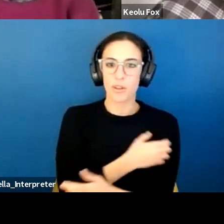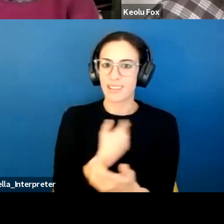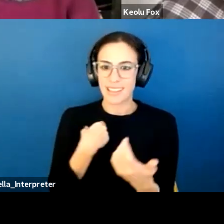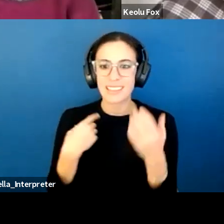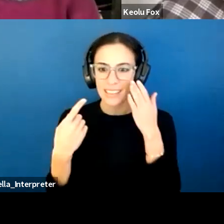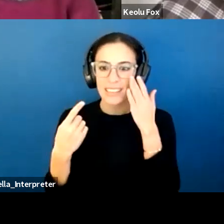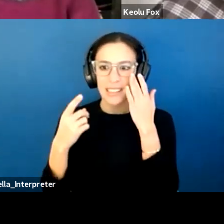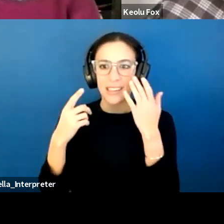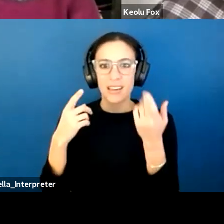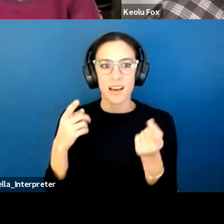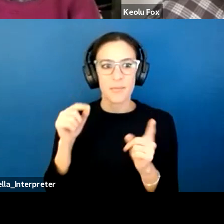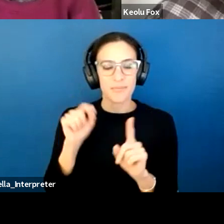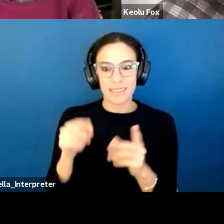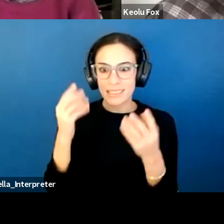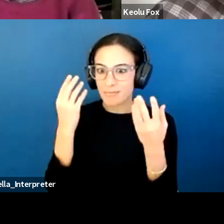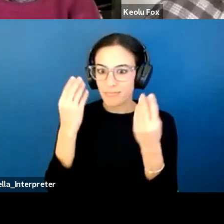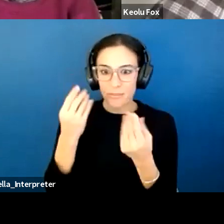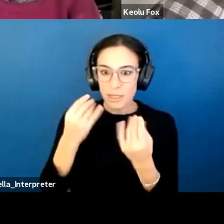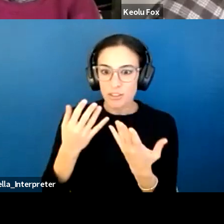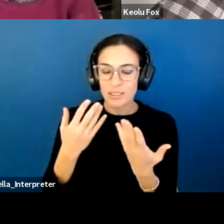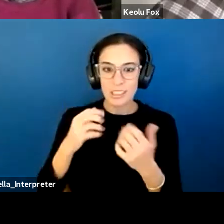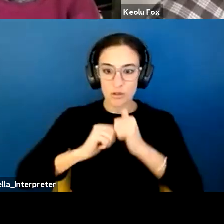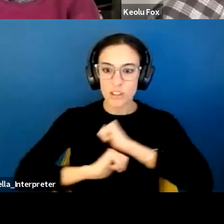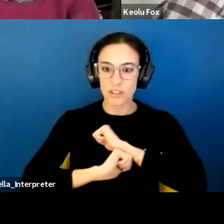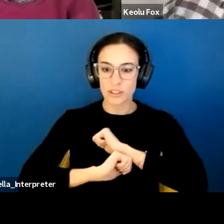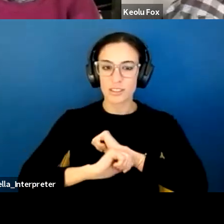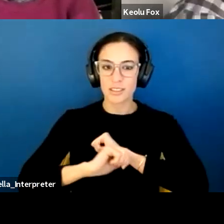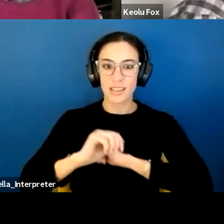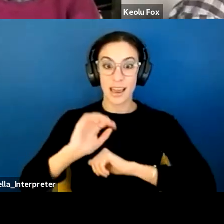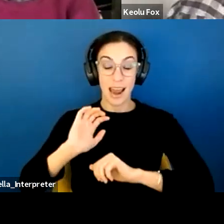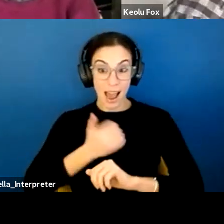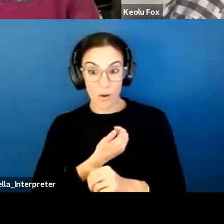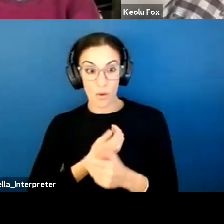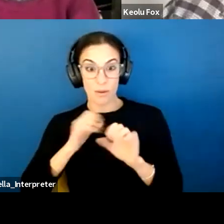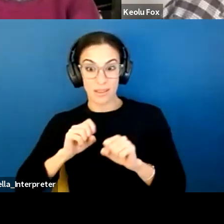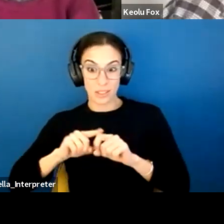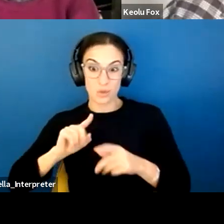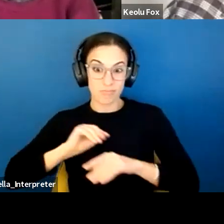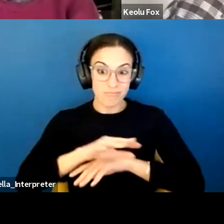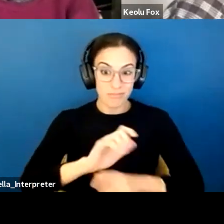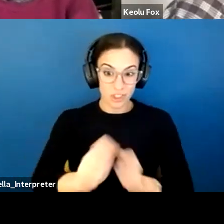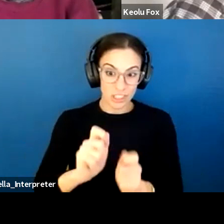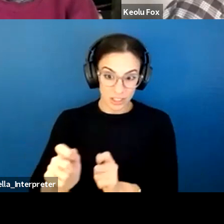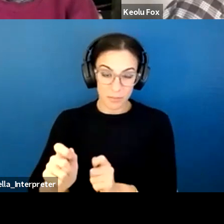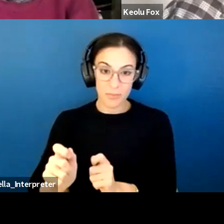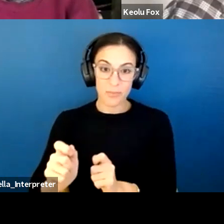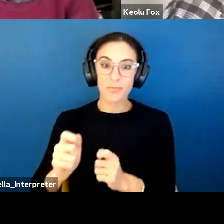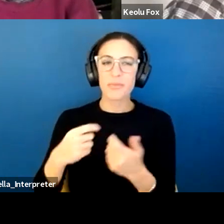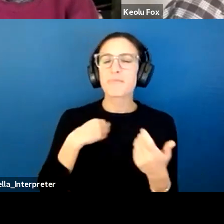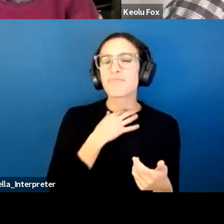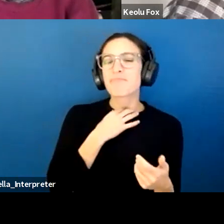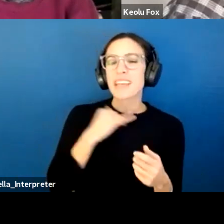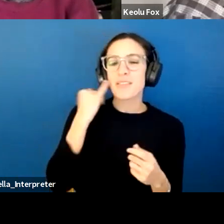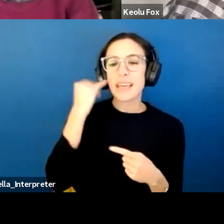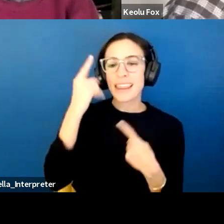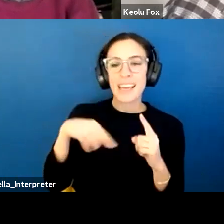non-scientists alike to change them. One thing that comes to mind, and I'm curious to just get your opinions on this, if we think about sort of the, you know,